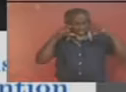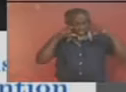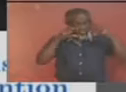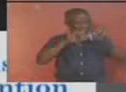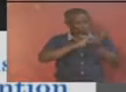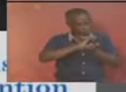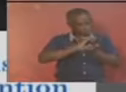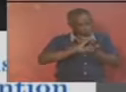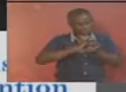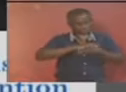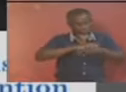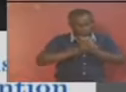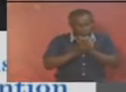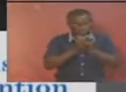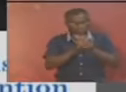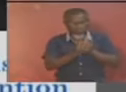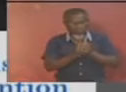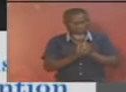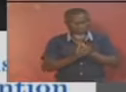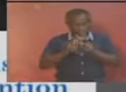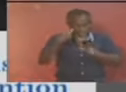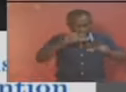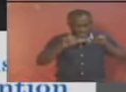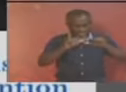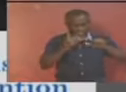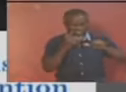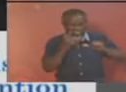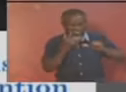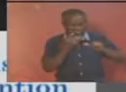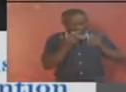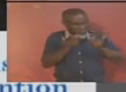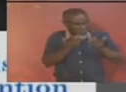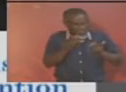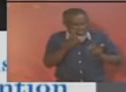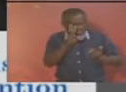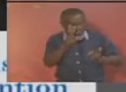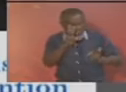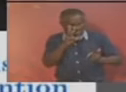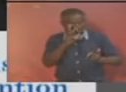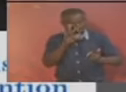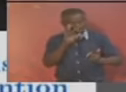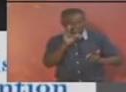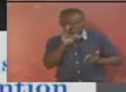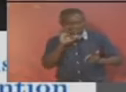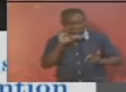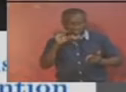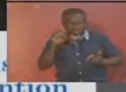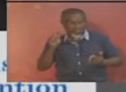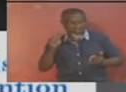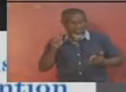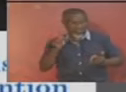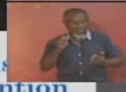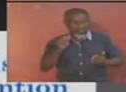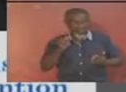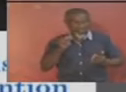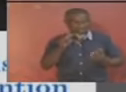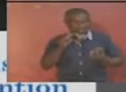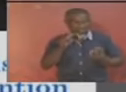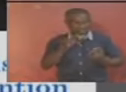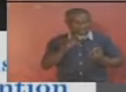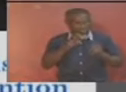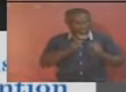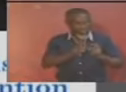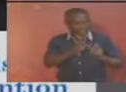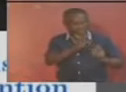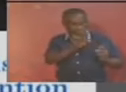that social distance. The science says at least 6 feet. So at least means it can't be 1 feet, at least 6 feet. You want